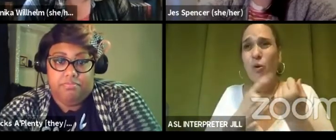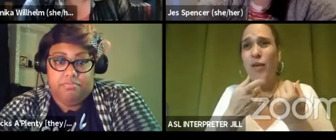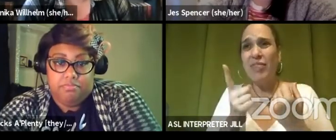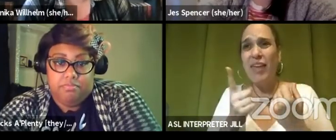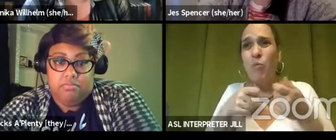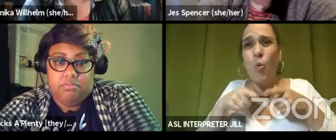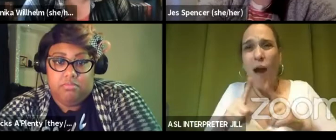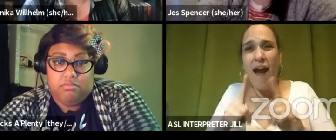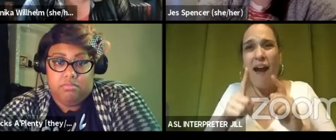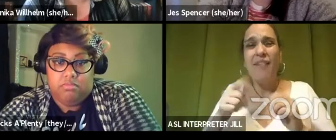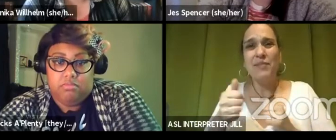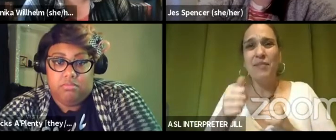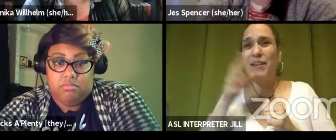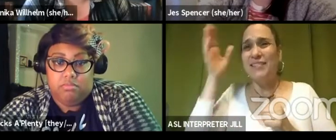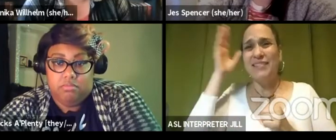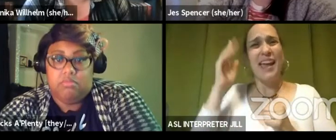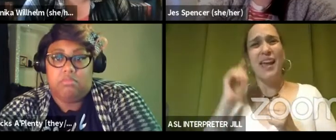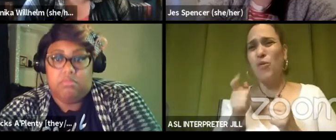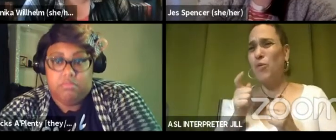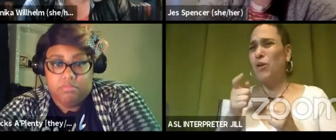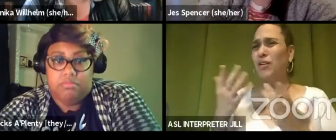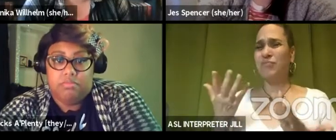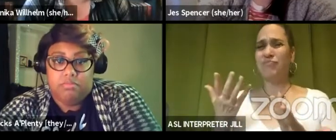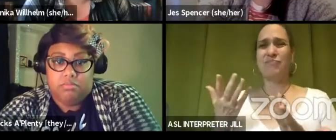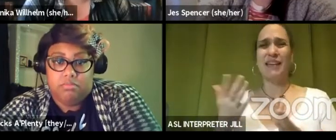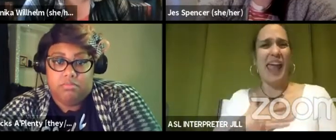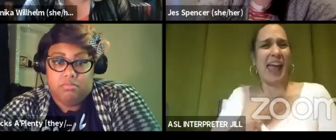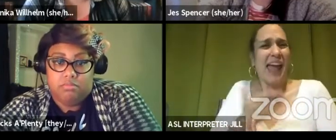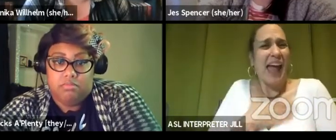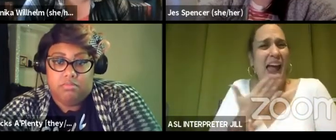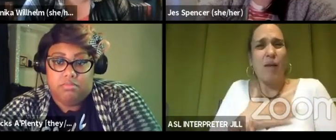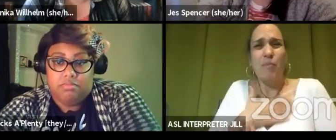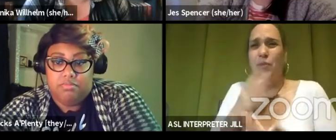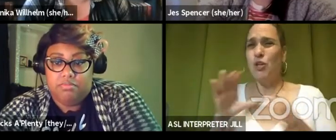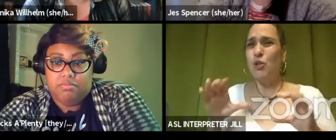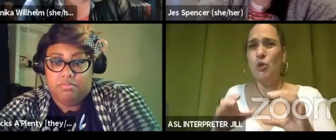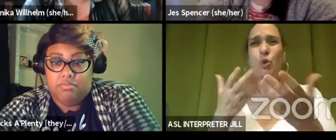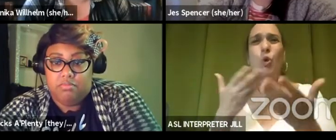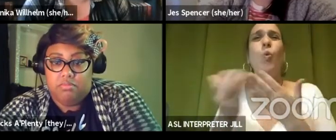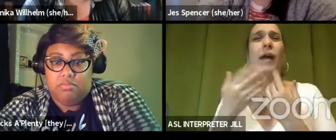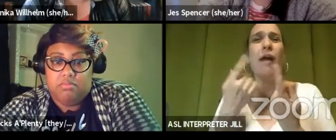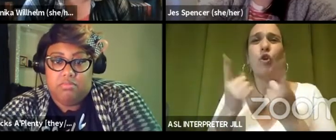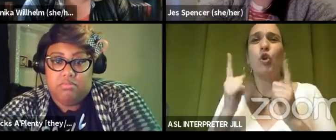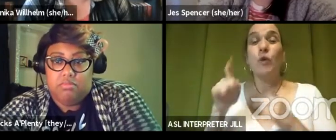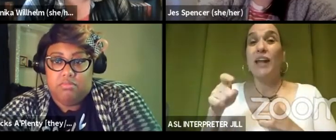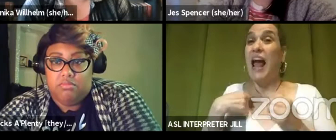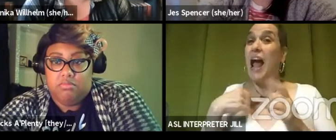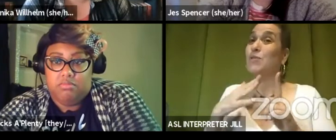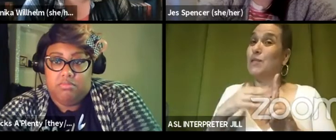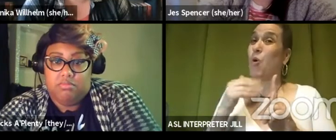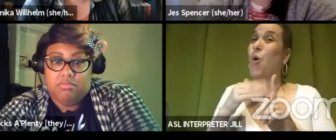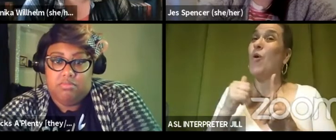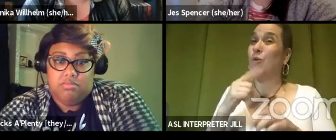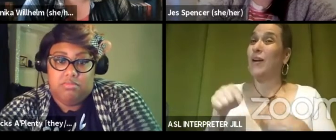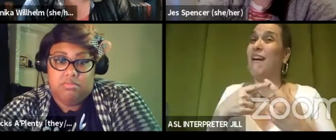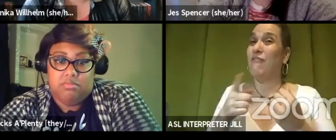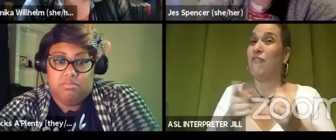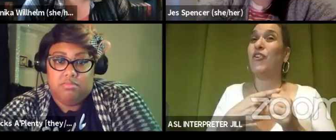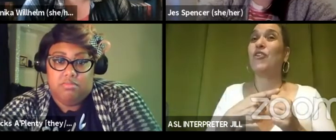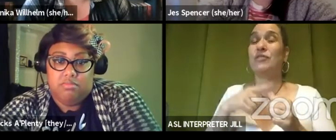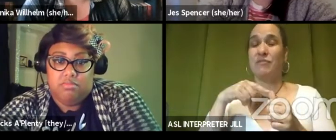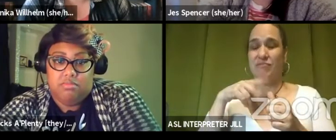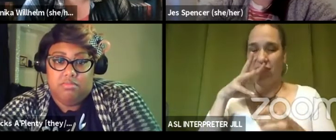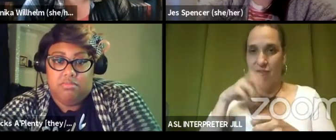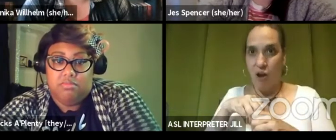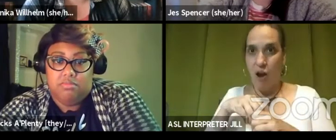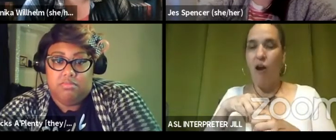and they will give you whatever you need. I was spoiled when I first came into acting in the mid-90s. I